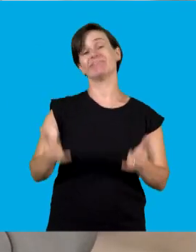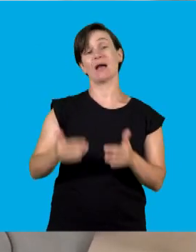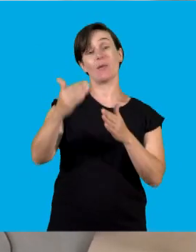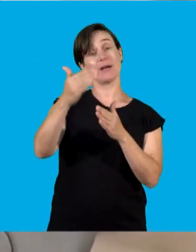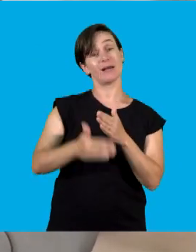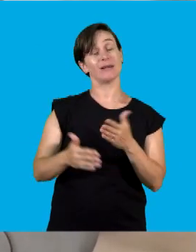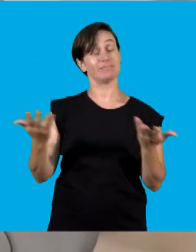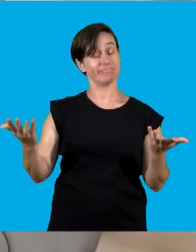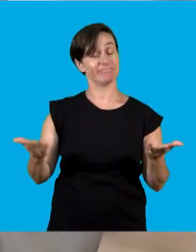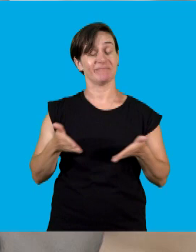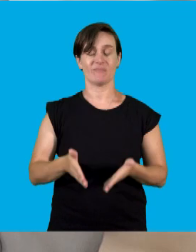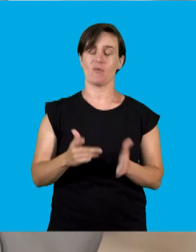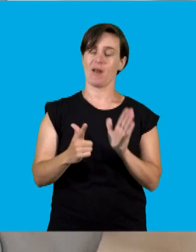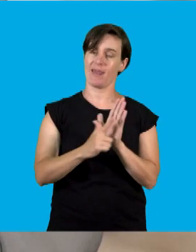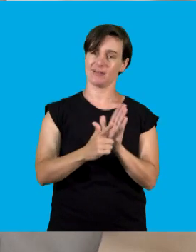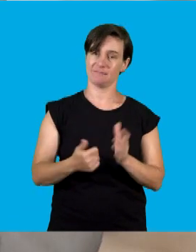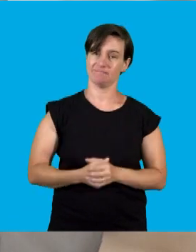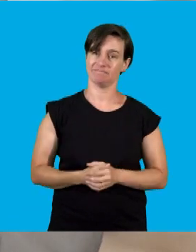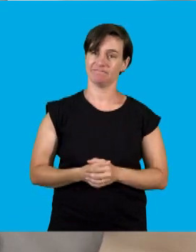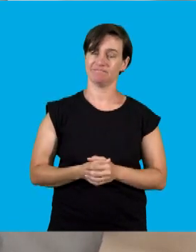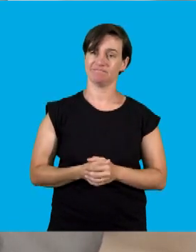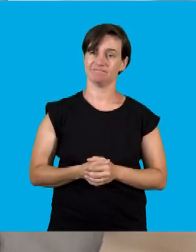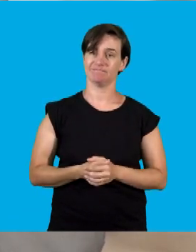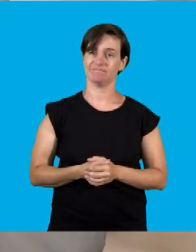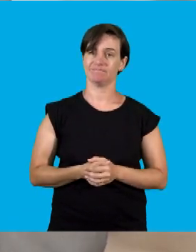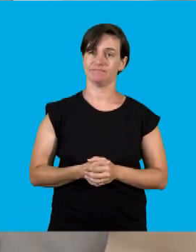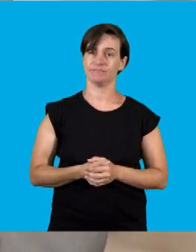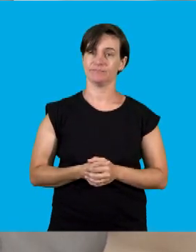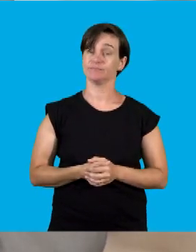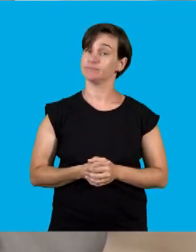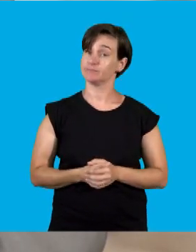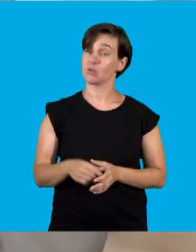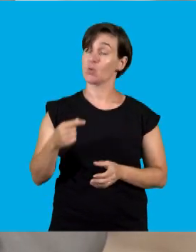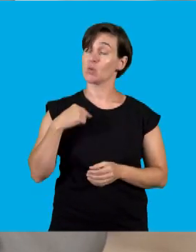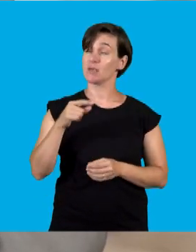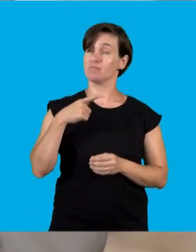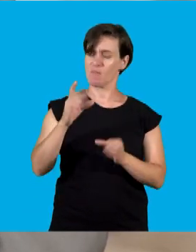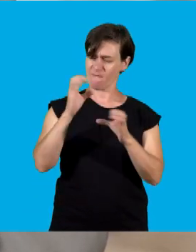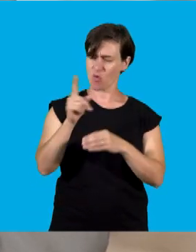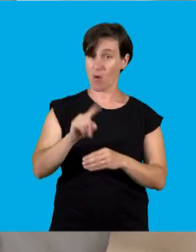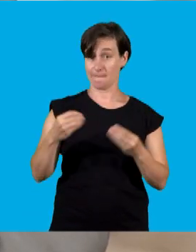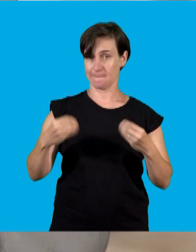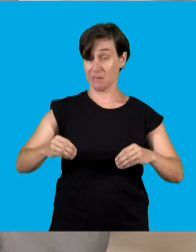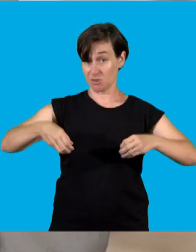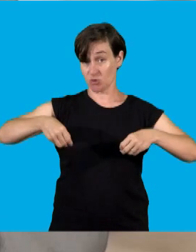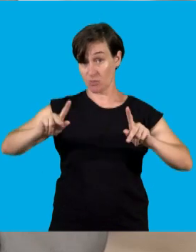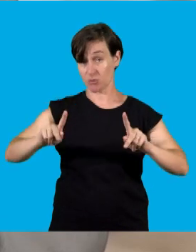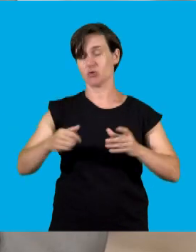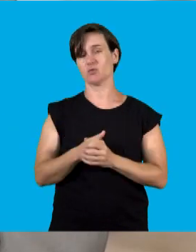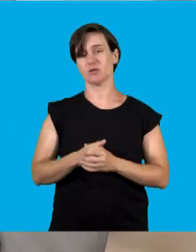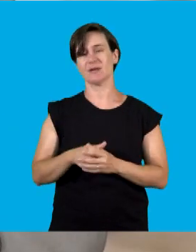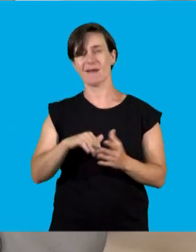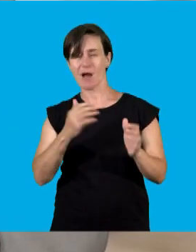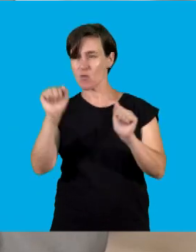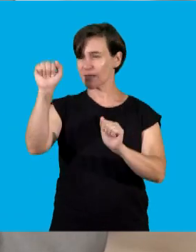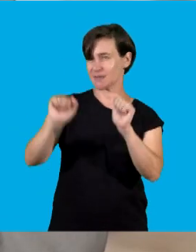of our lesson. Don't forget, we spoke about what the business opportunities here and assessing the needs